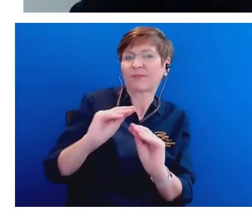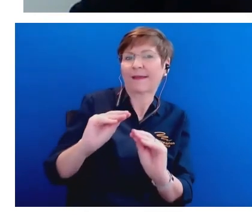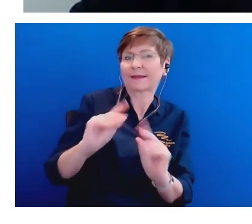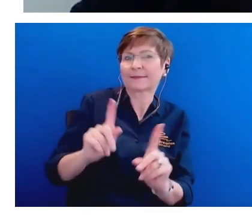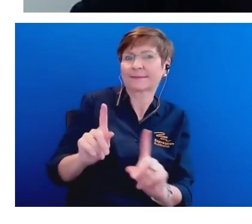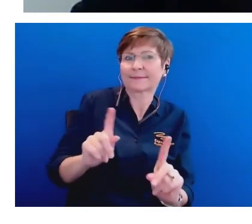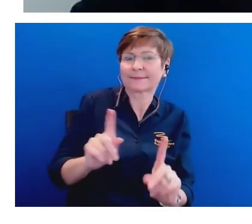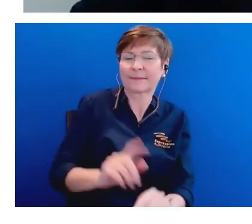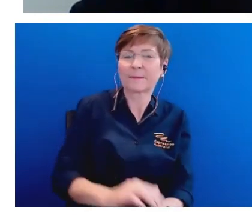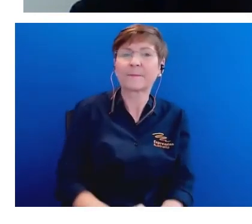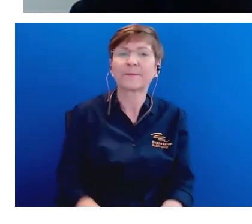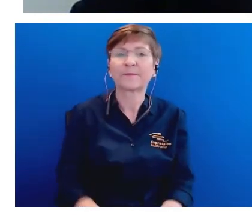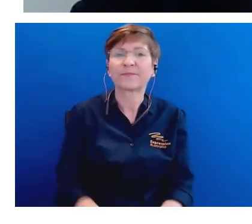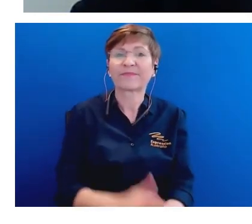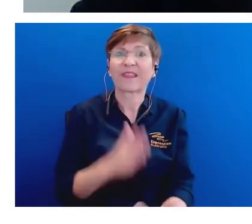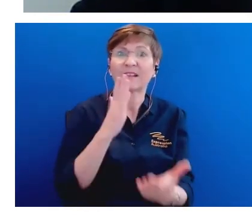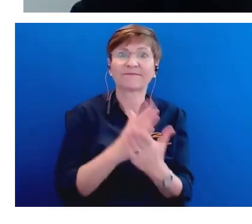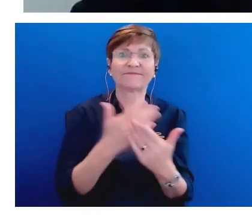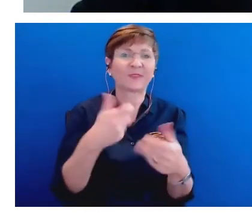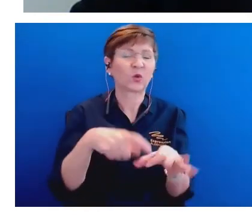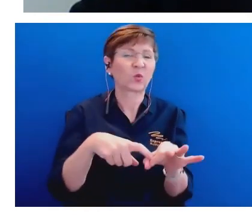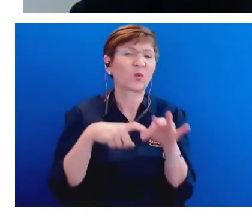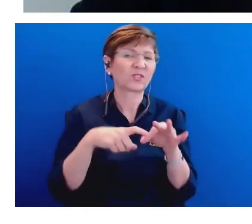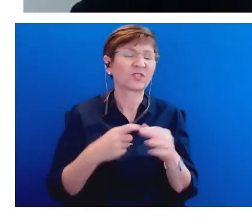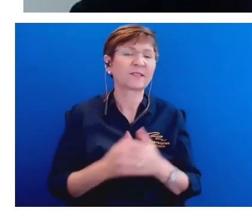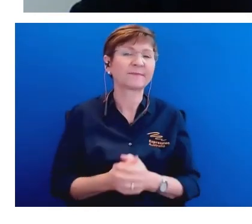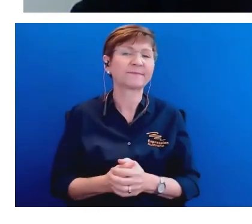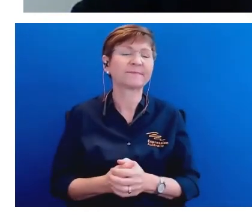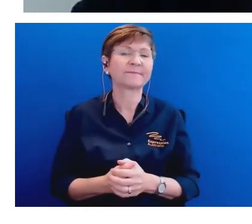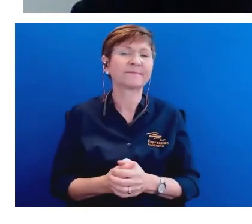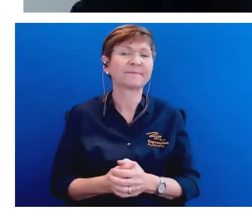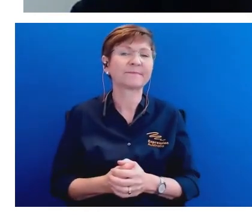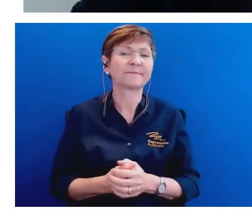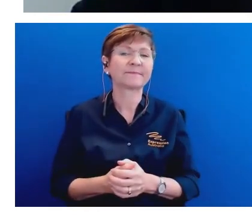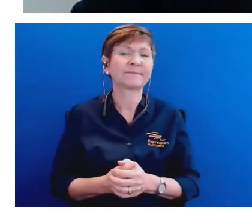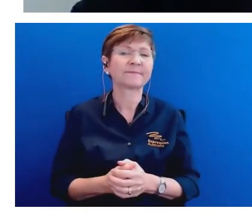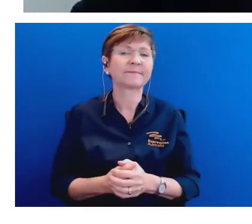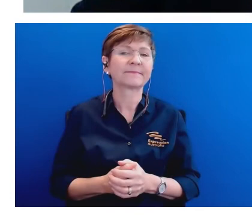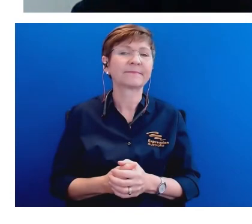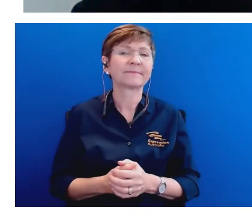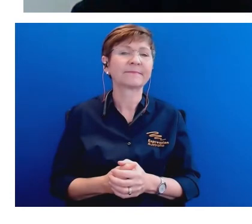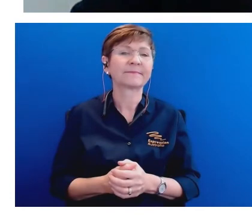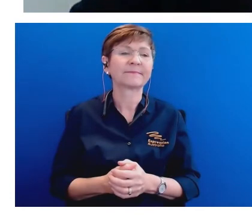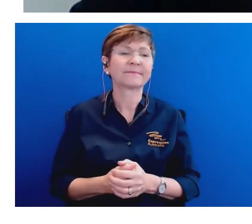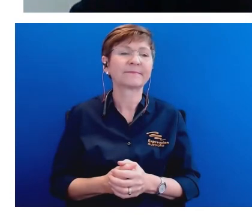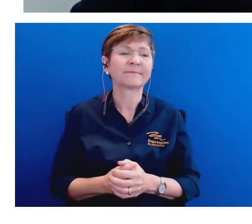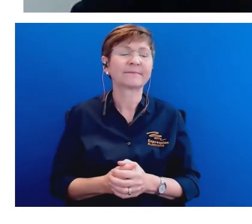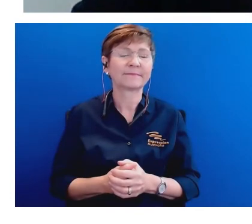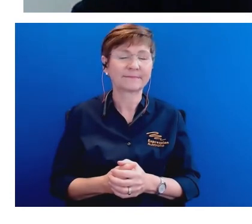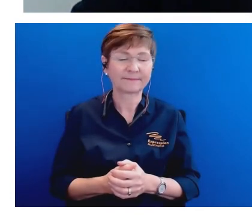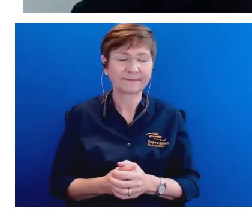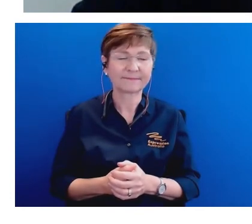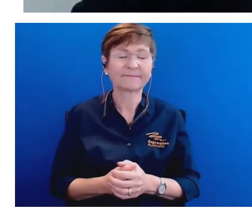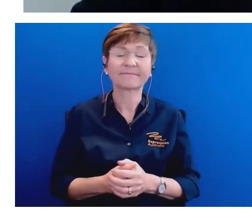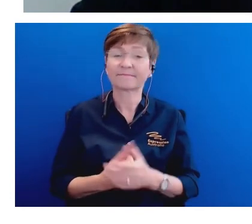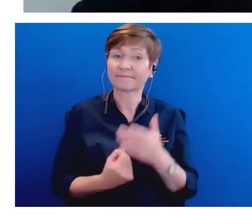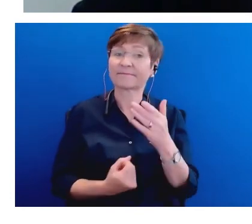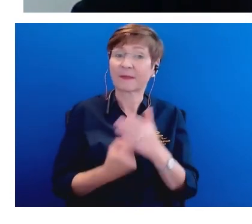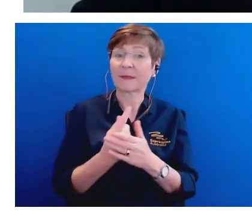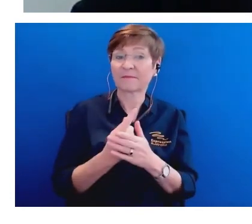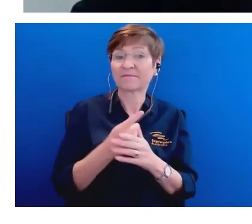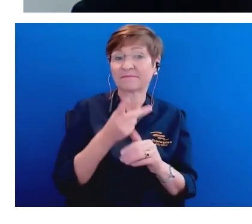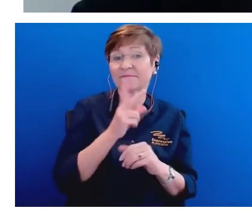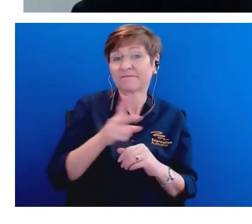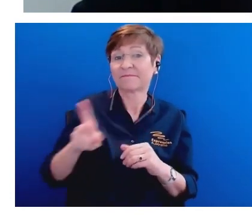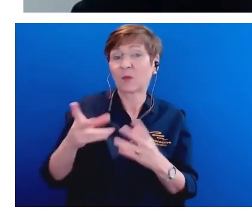That's another really good question, and it was something that came up again and again in the project that we were doing